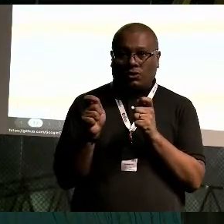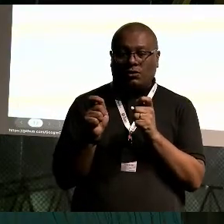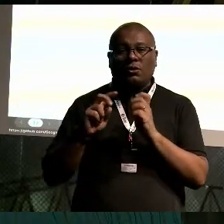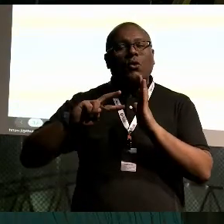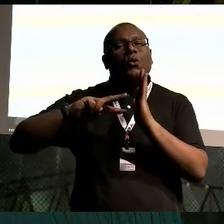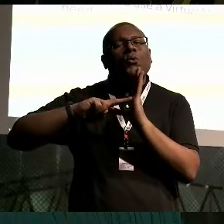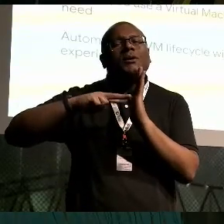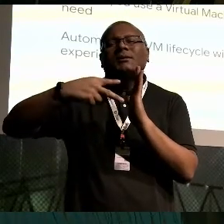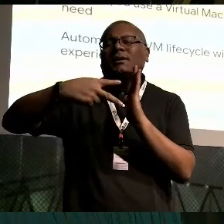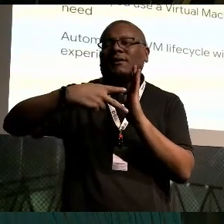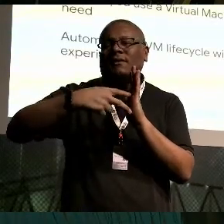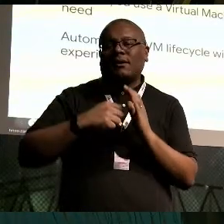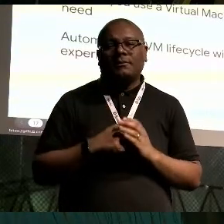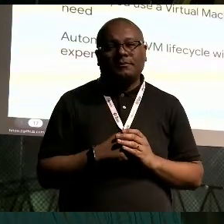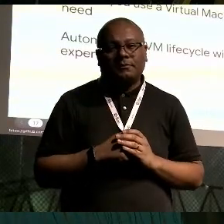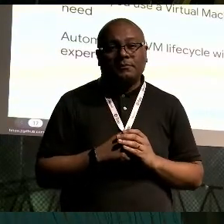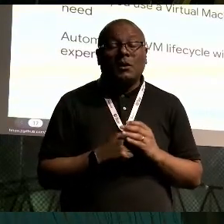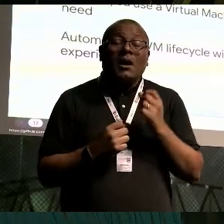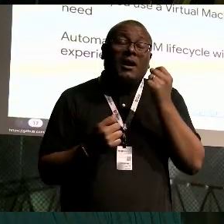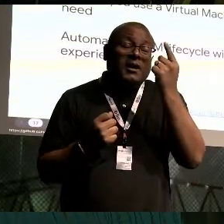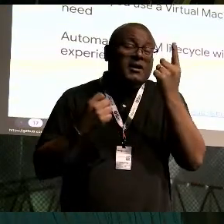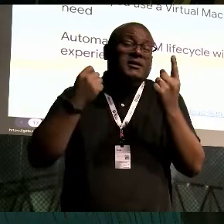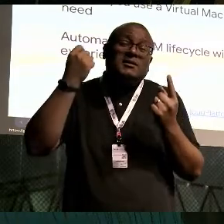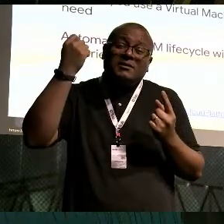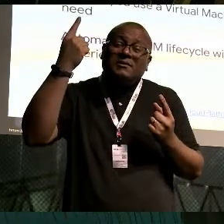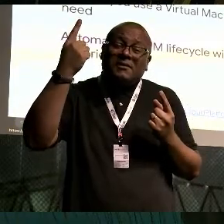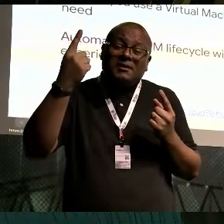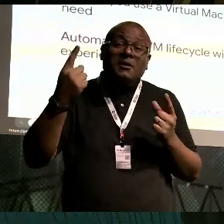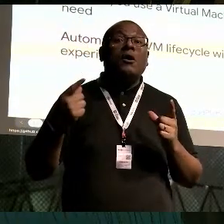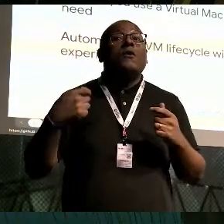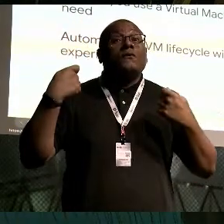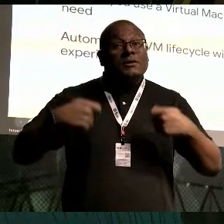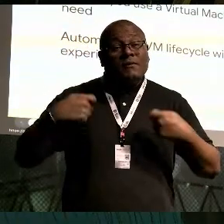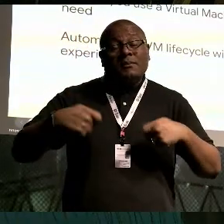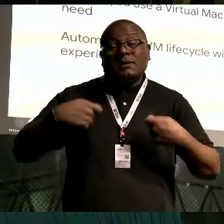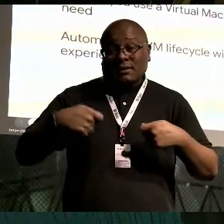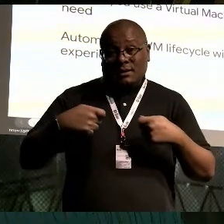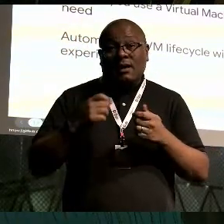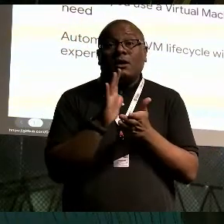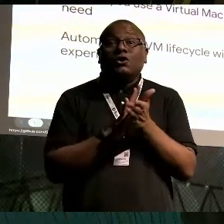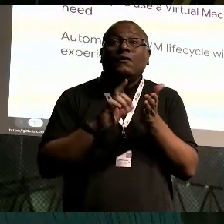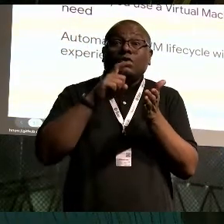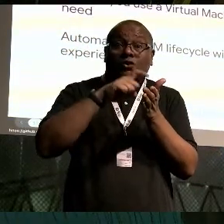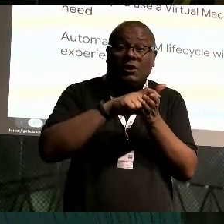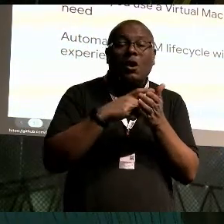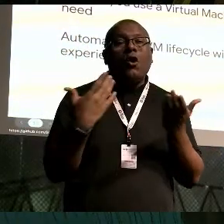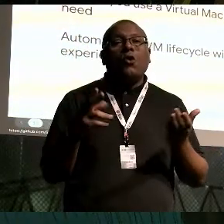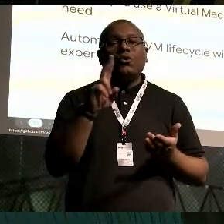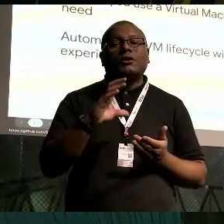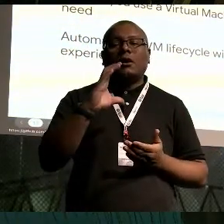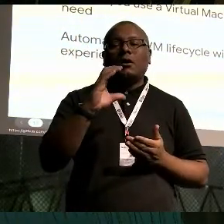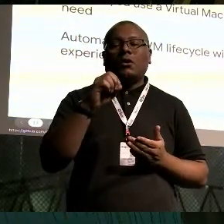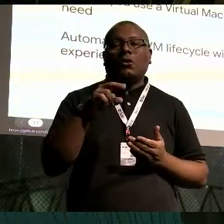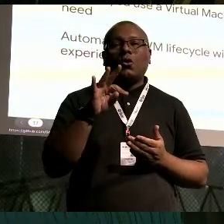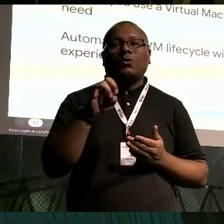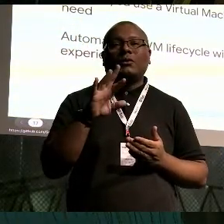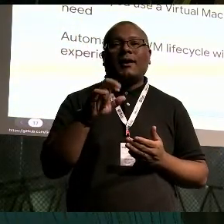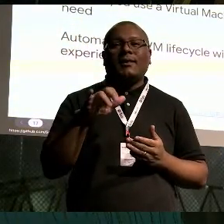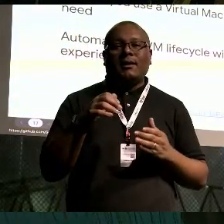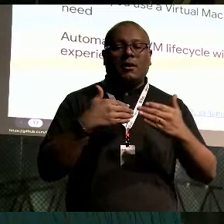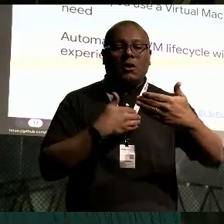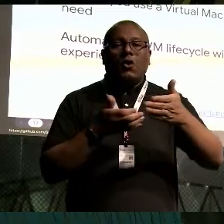by this is that sometimes you cannot use serverless functions or serverless containers. And the reason for this